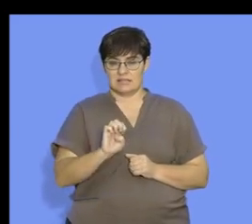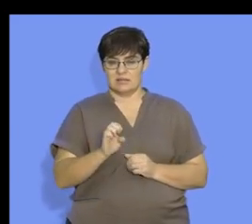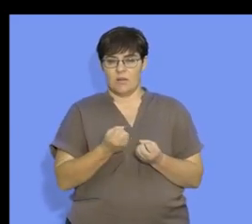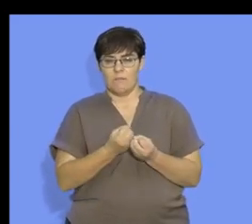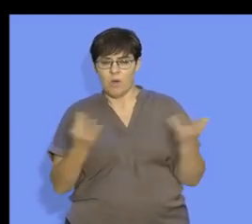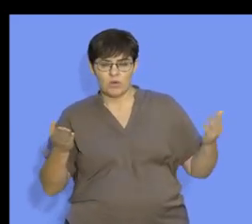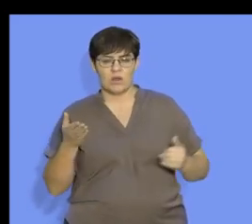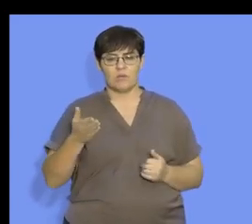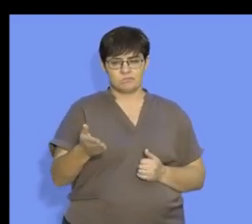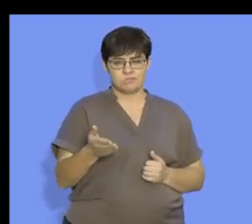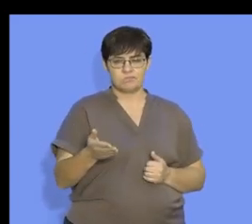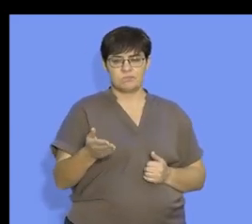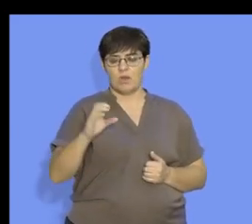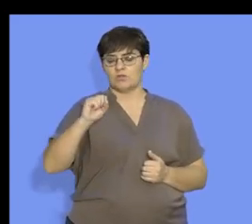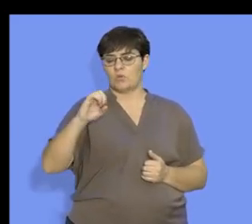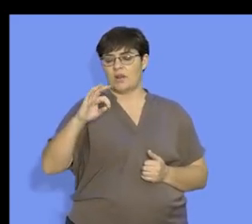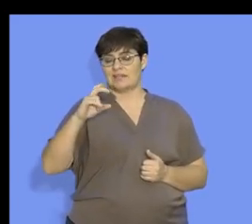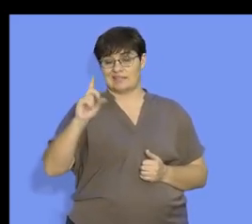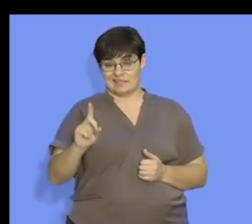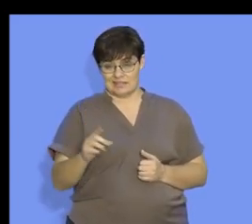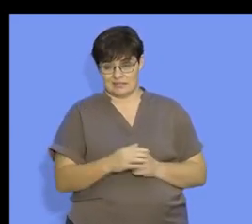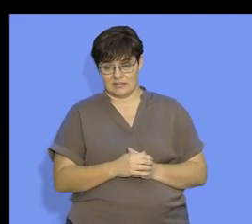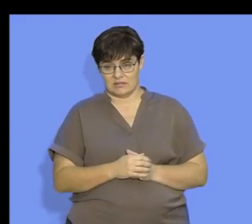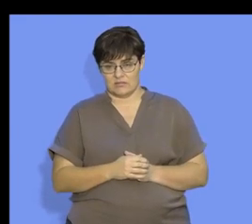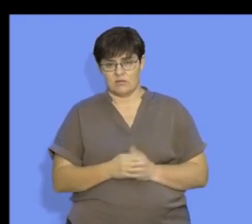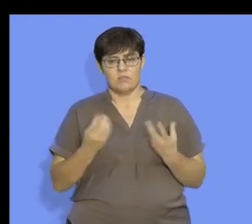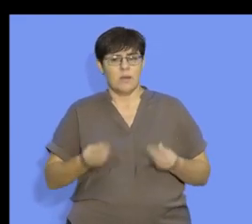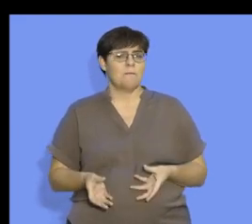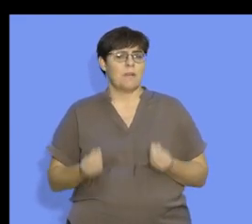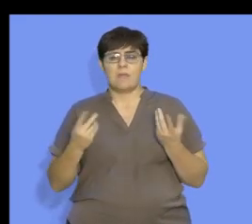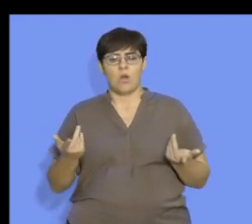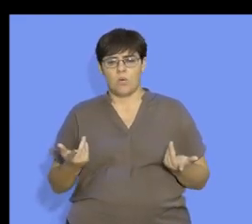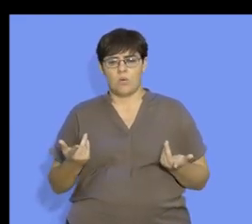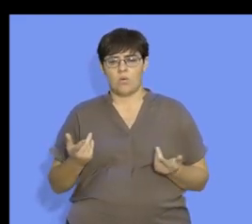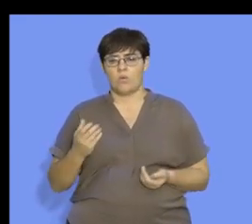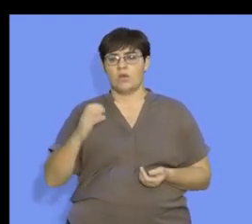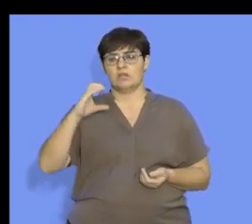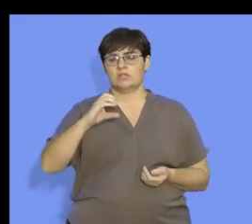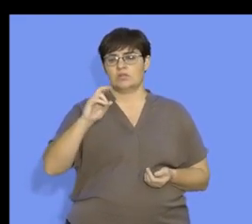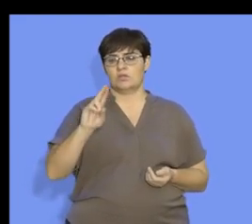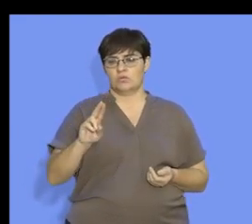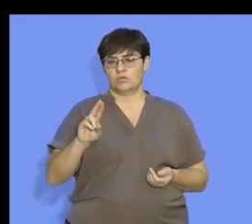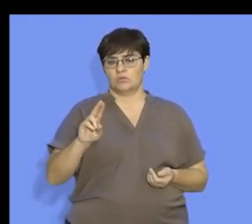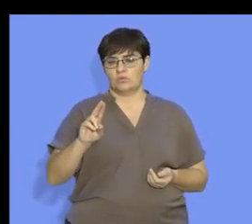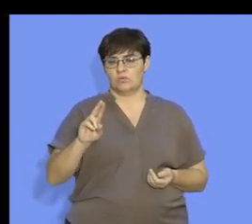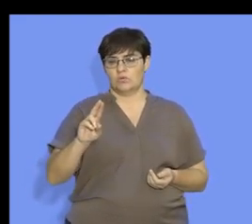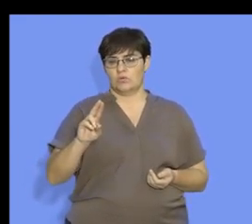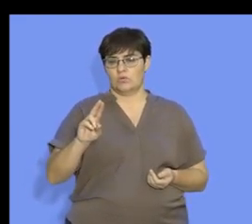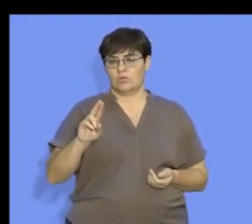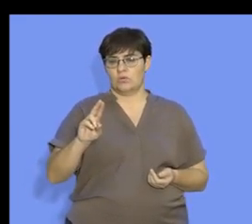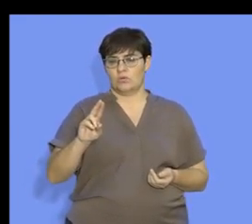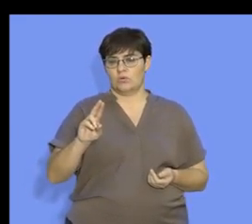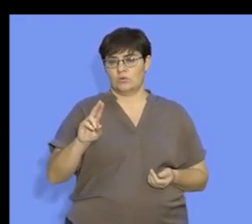In most cases, it exists as a solid at room temperature, right? So what are we going to get? We'll get copper chloride, copper